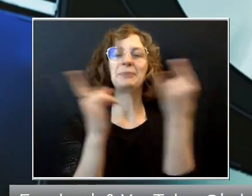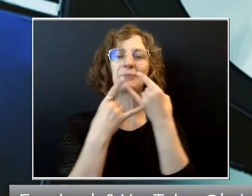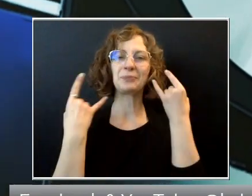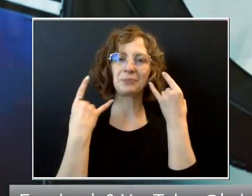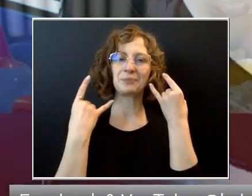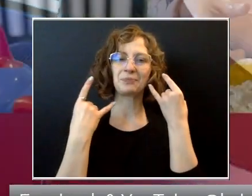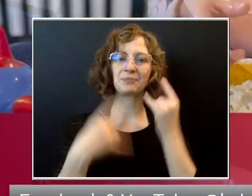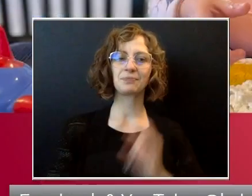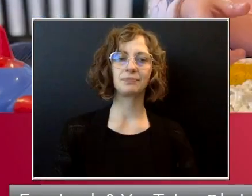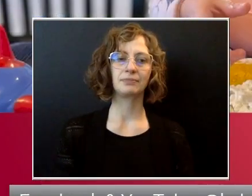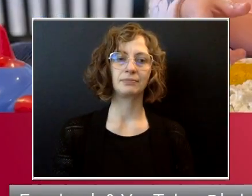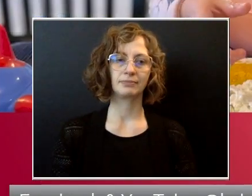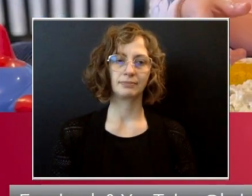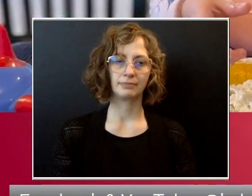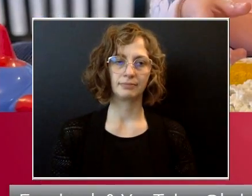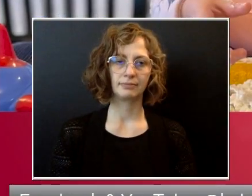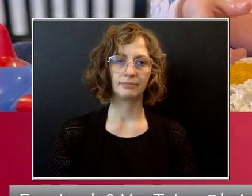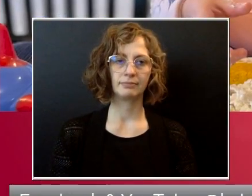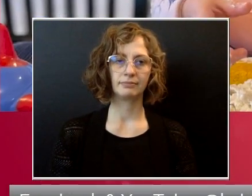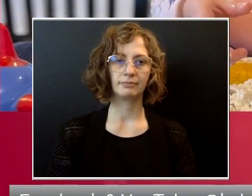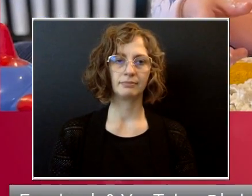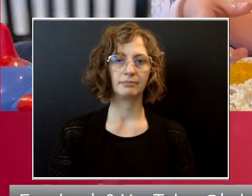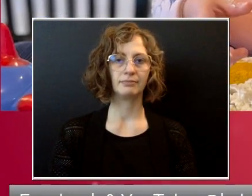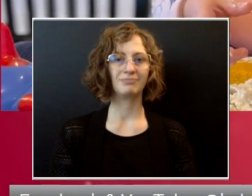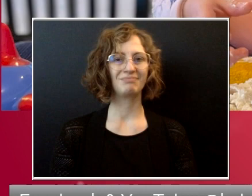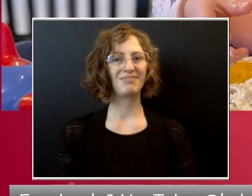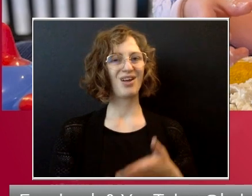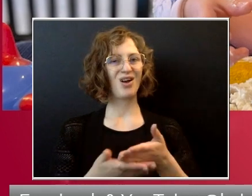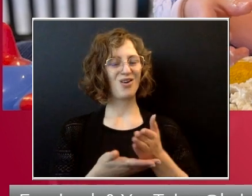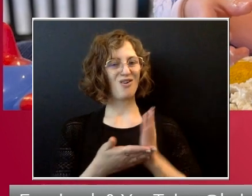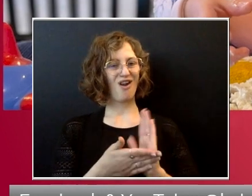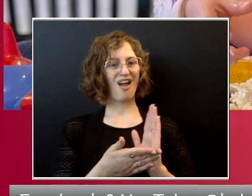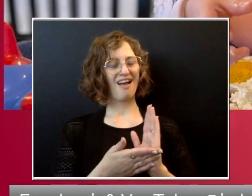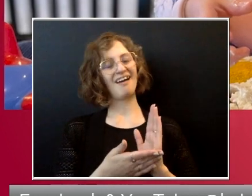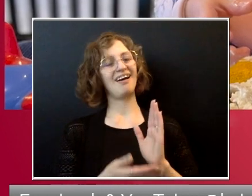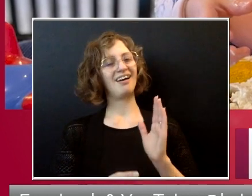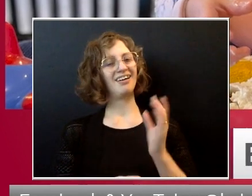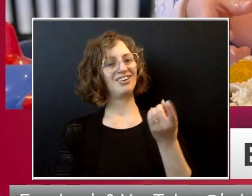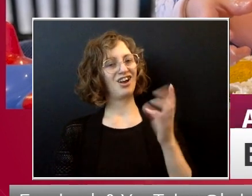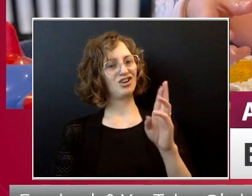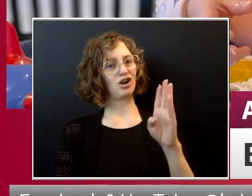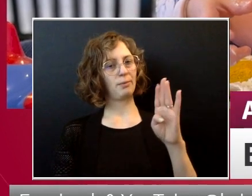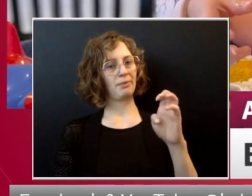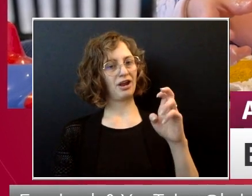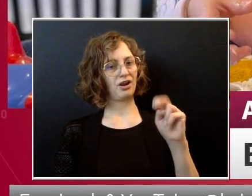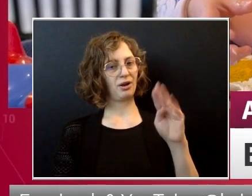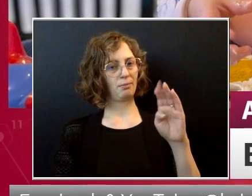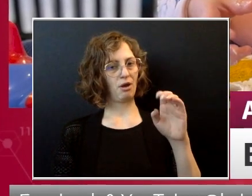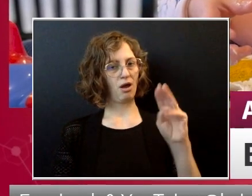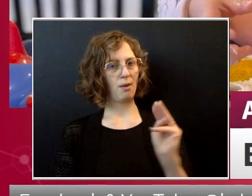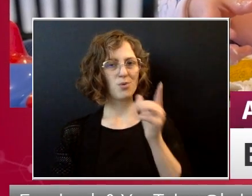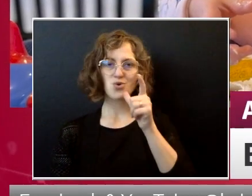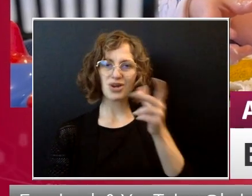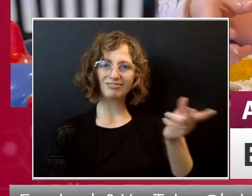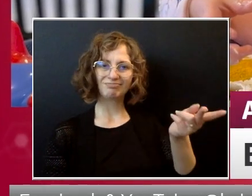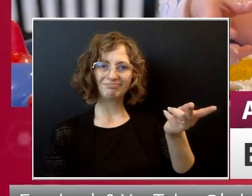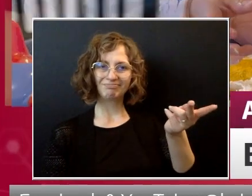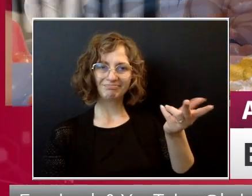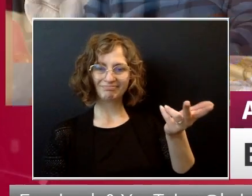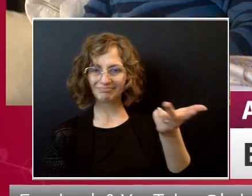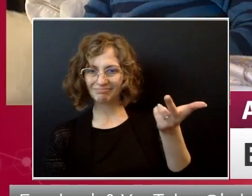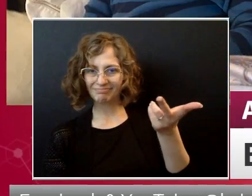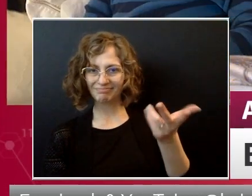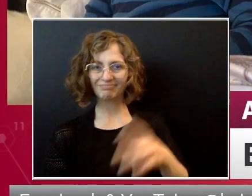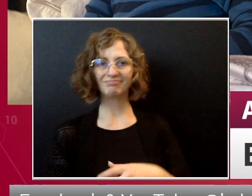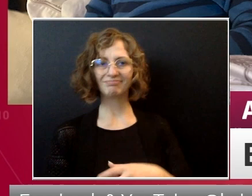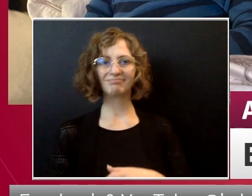mask. All right, Dr. Barenbaum, tell us about these cute kids in the pictures. I have 8